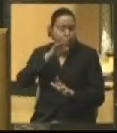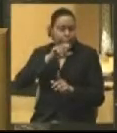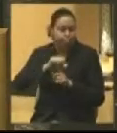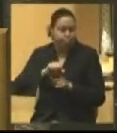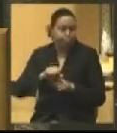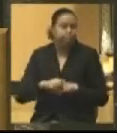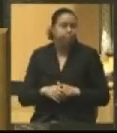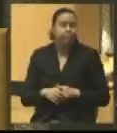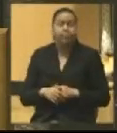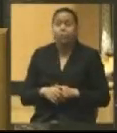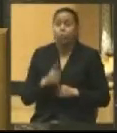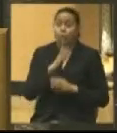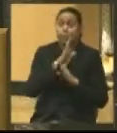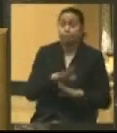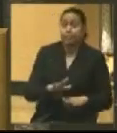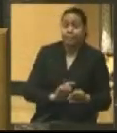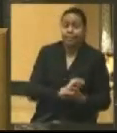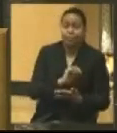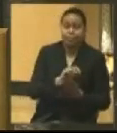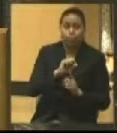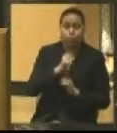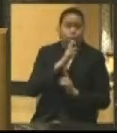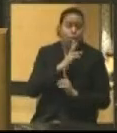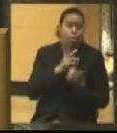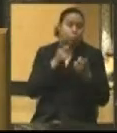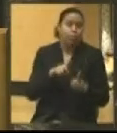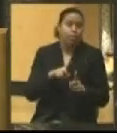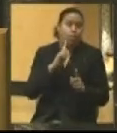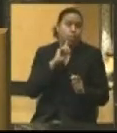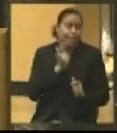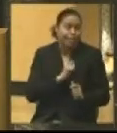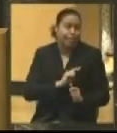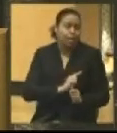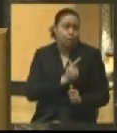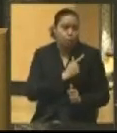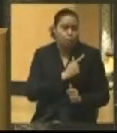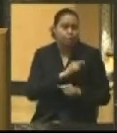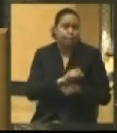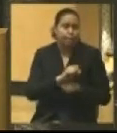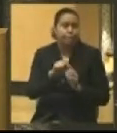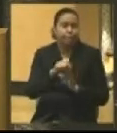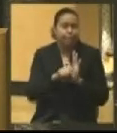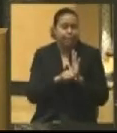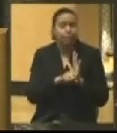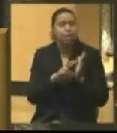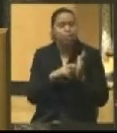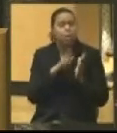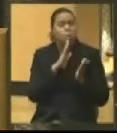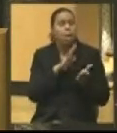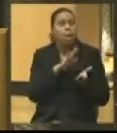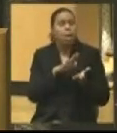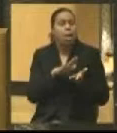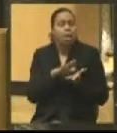slavery. One of them is a peacetime scenario that will apply to any loyal slave states, and that's gradual compensated